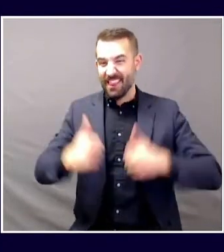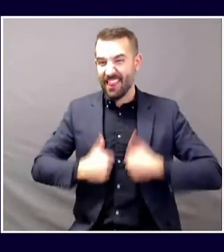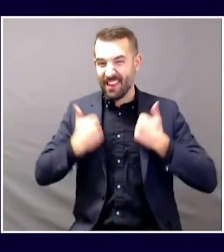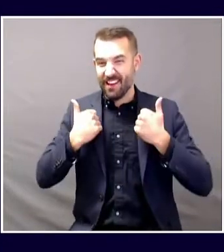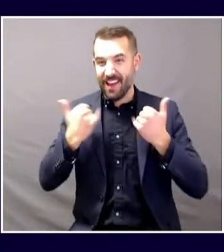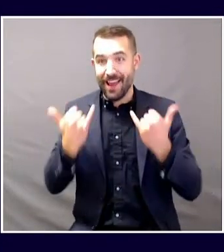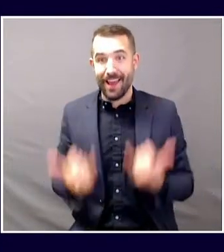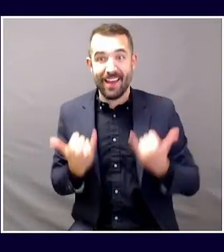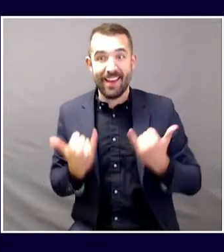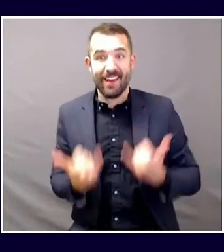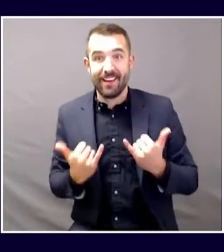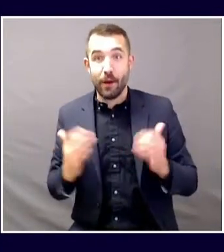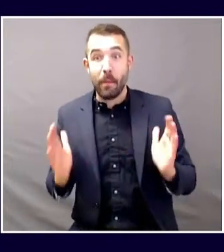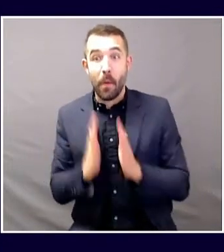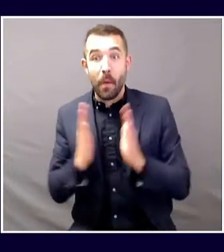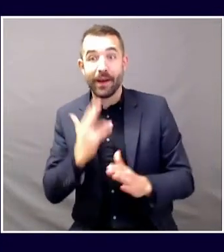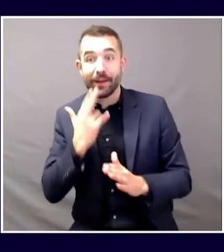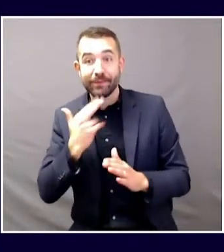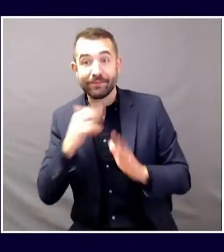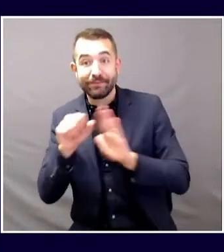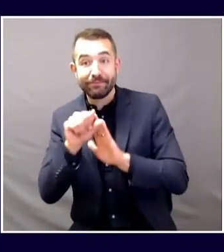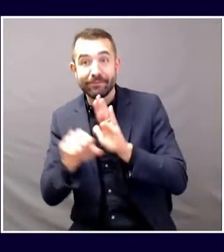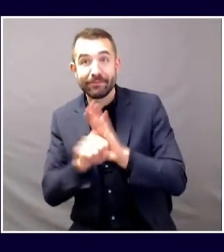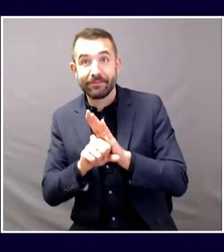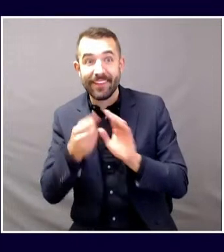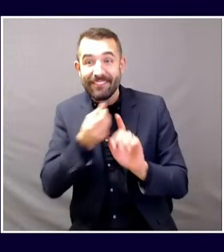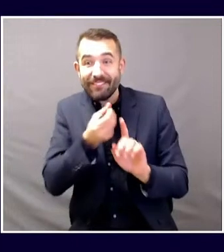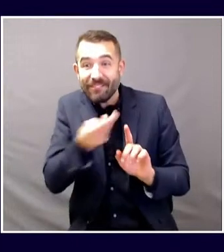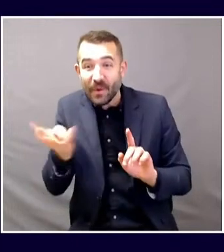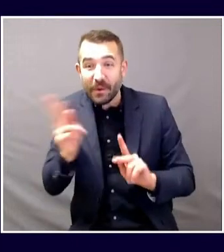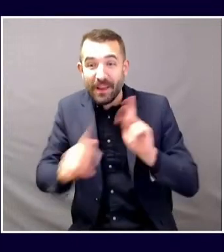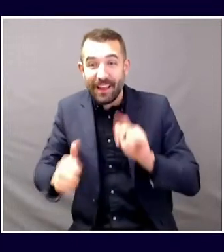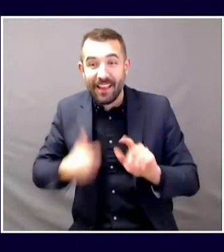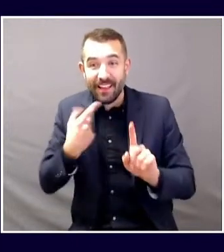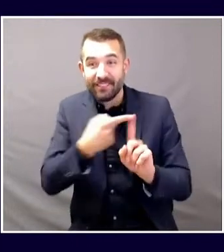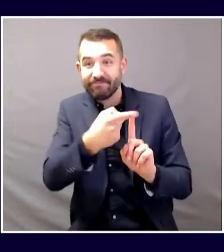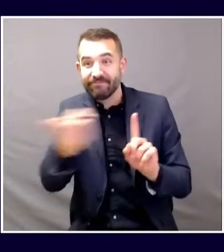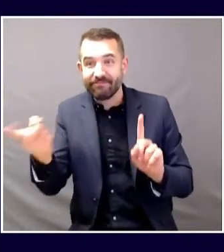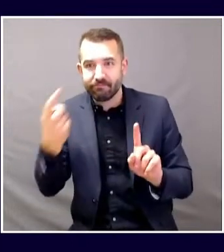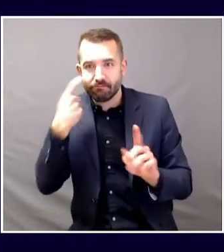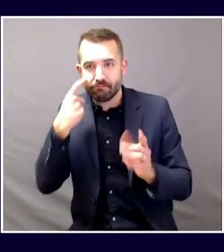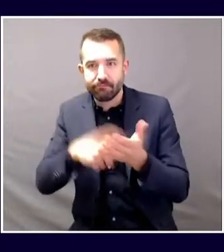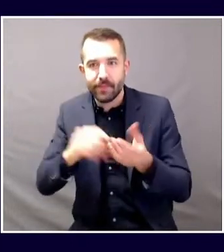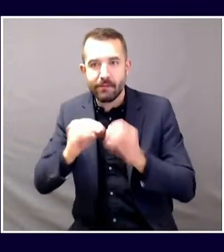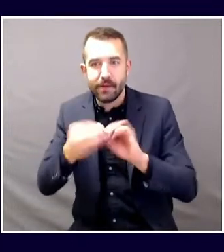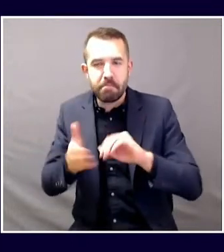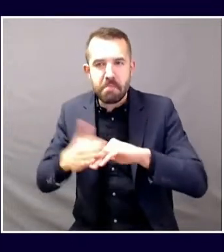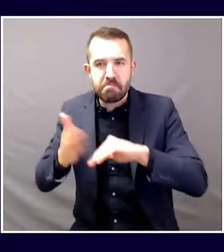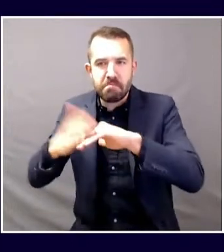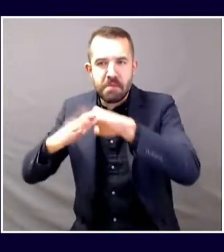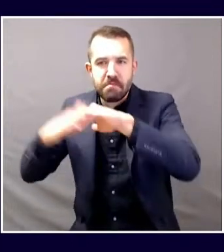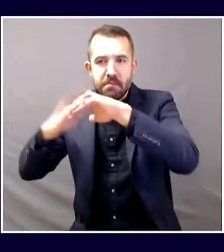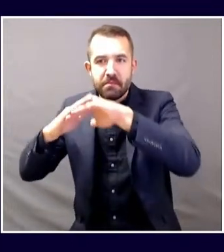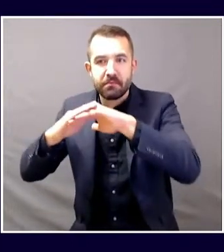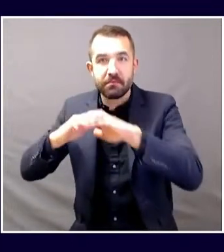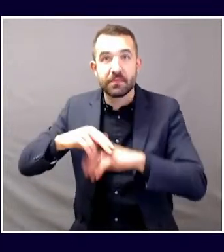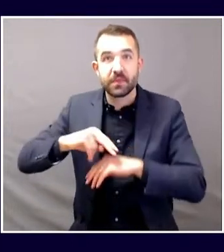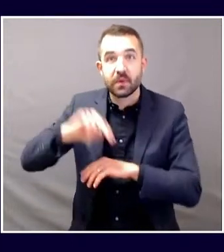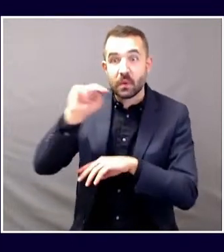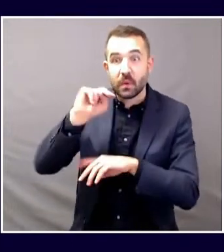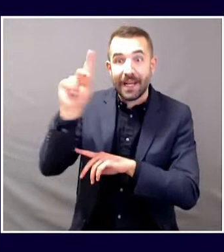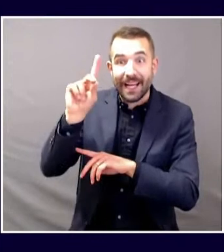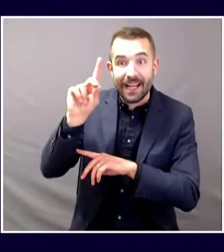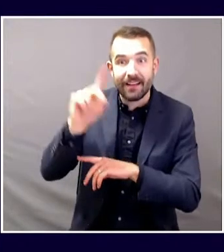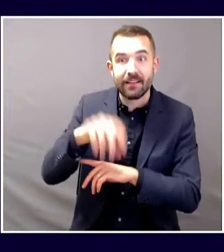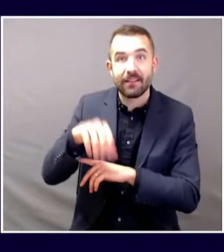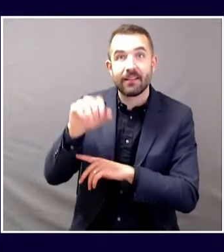smaller states are seeing significant increases in cases. Think of North Dakota, think of Wyoming, and sadly, think